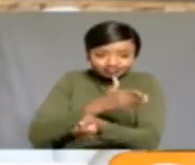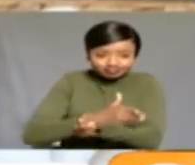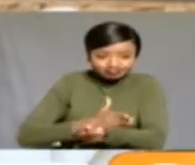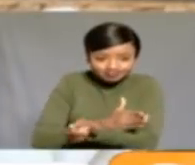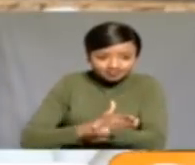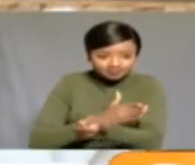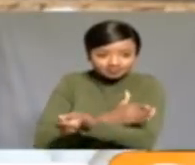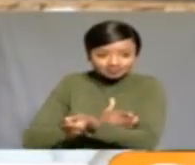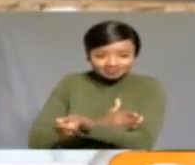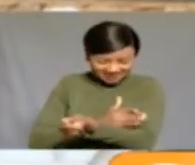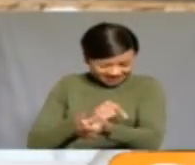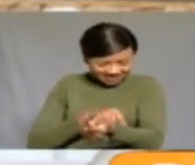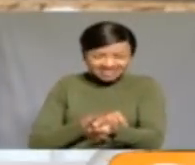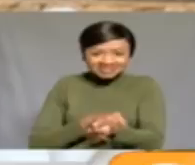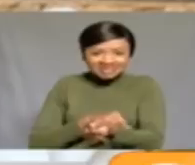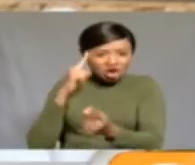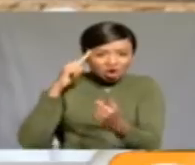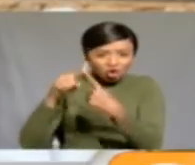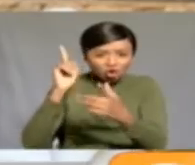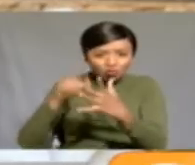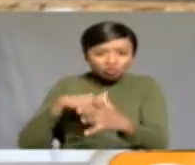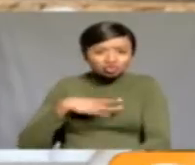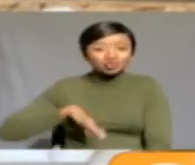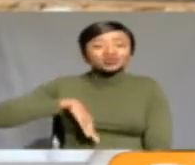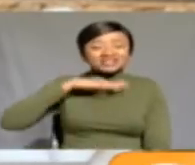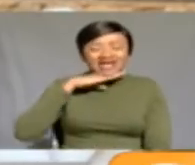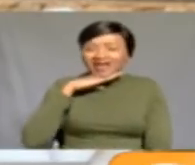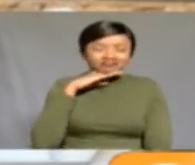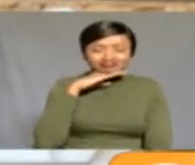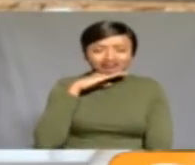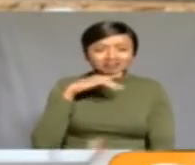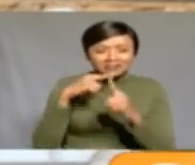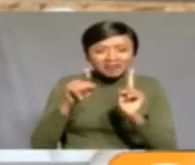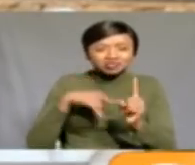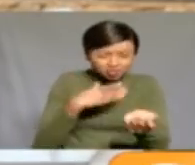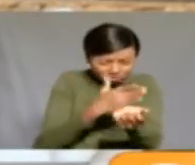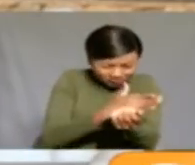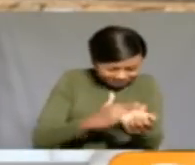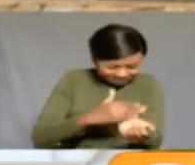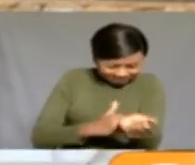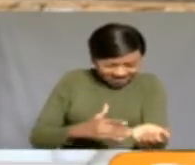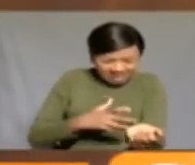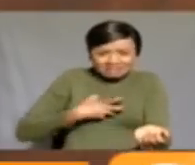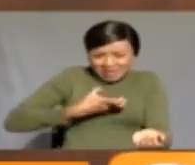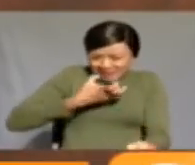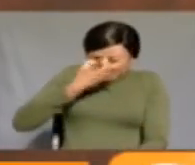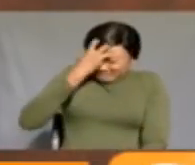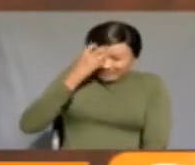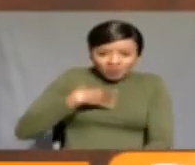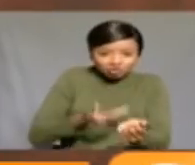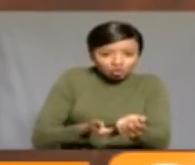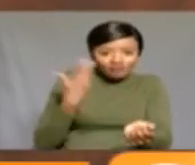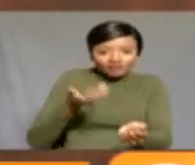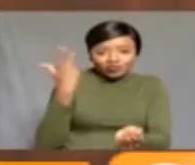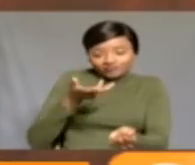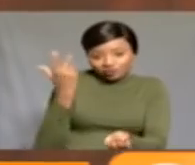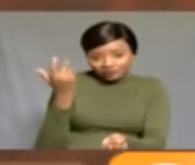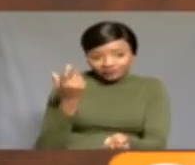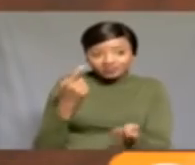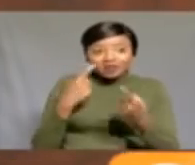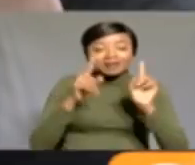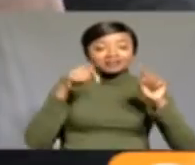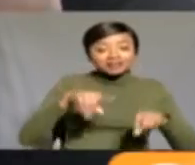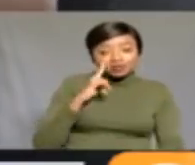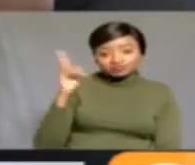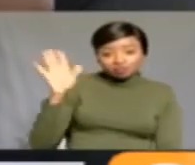no attempt to die, but that was in an attempt to release all the inner anger that was inside of me. Wanjiku is now focused on starting her